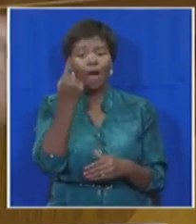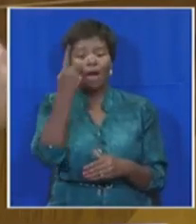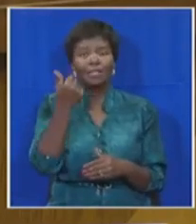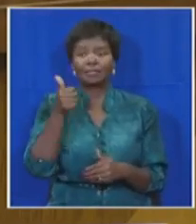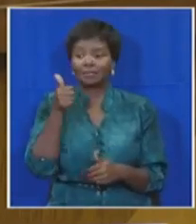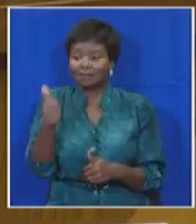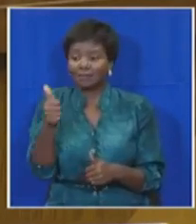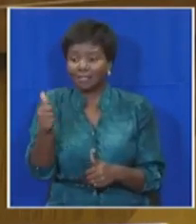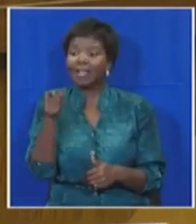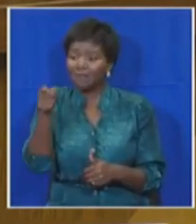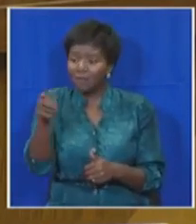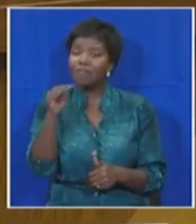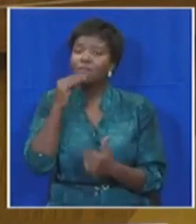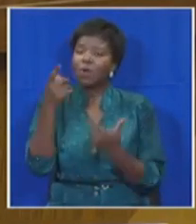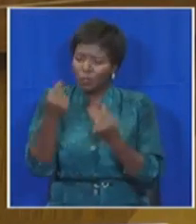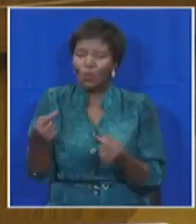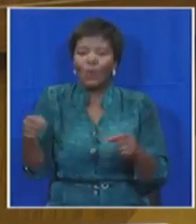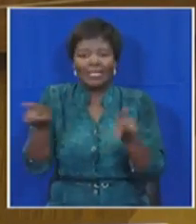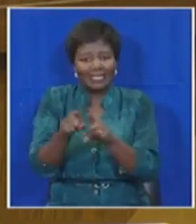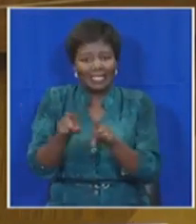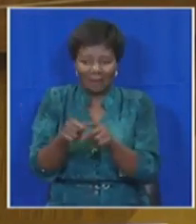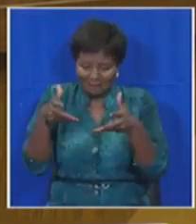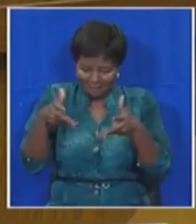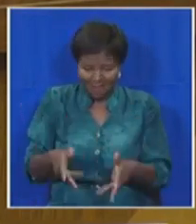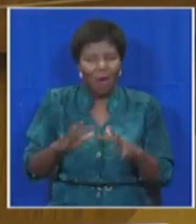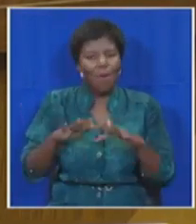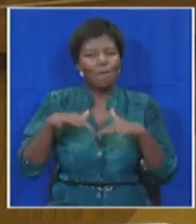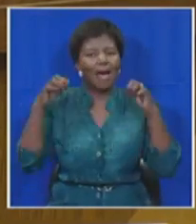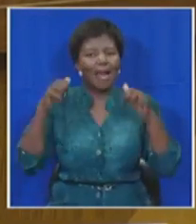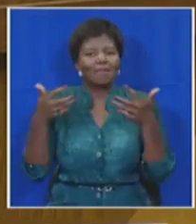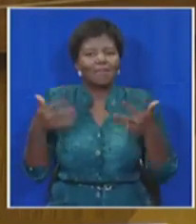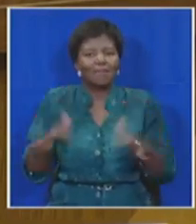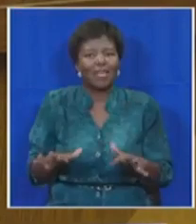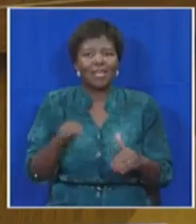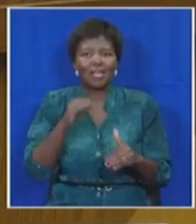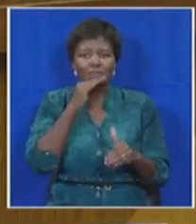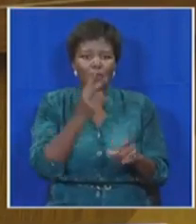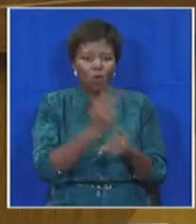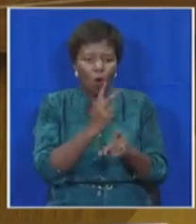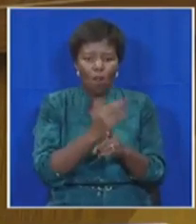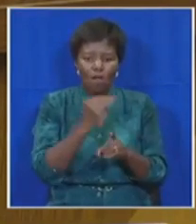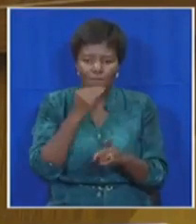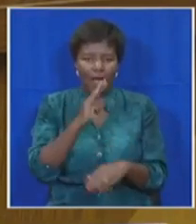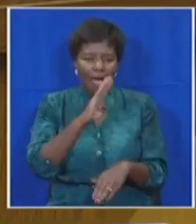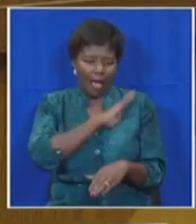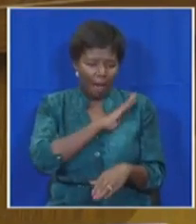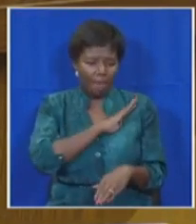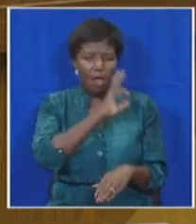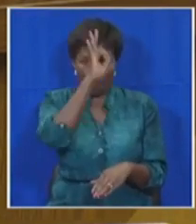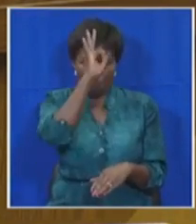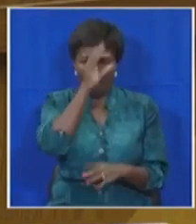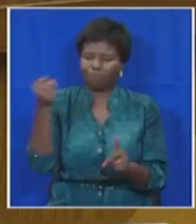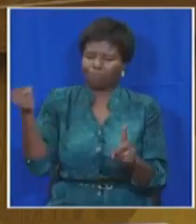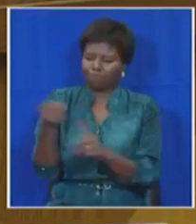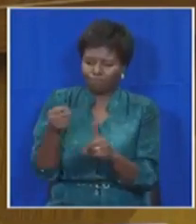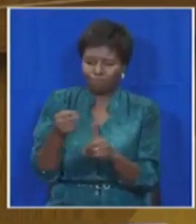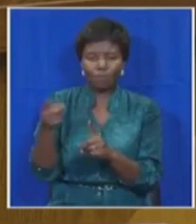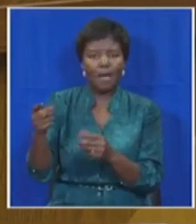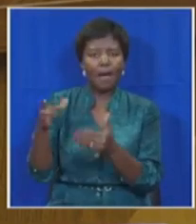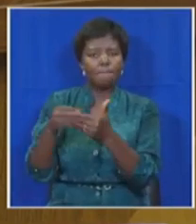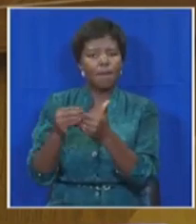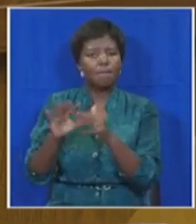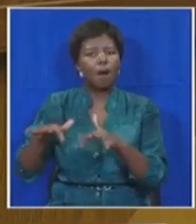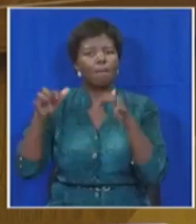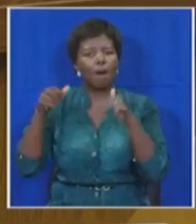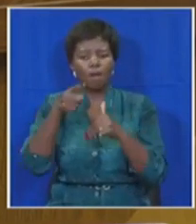the Botha-Milan regime right here in Parliament, hiding behind tanks and the army and the police to beat your political opponents when you